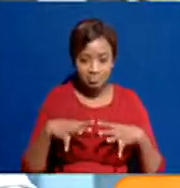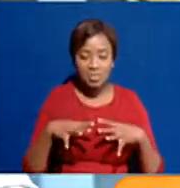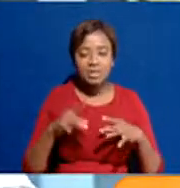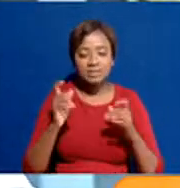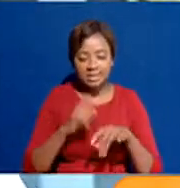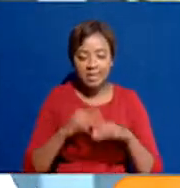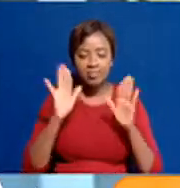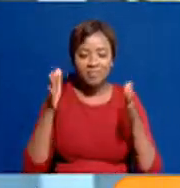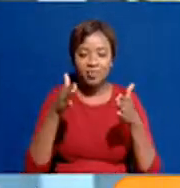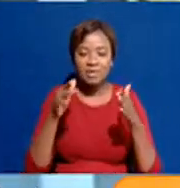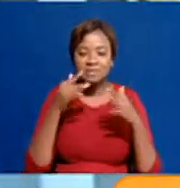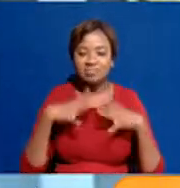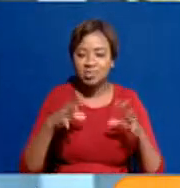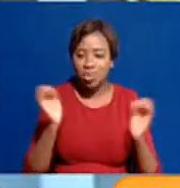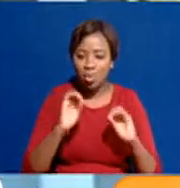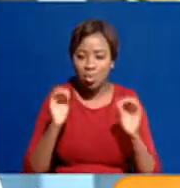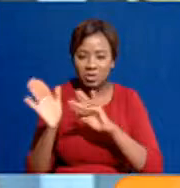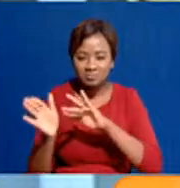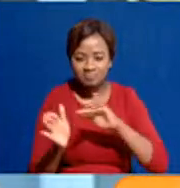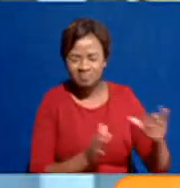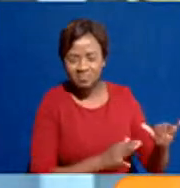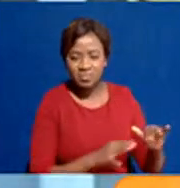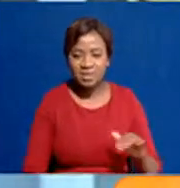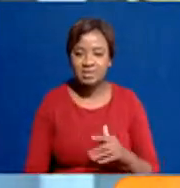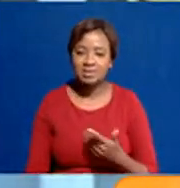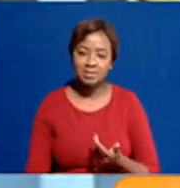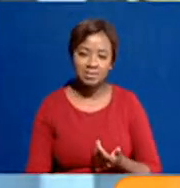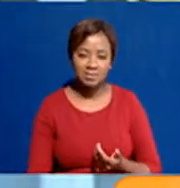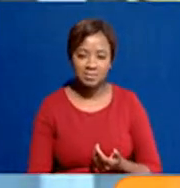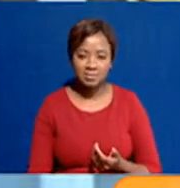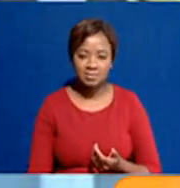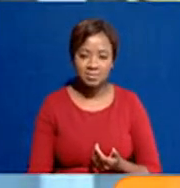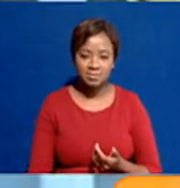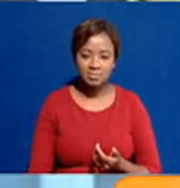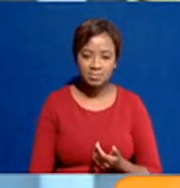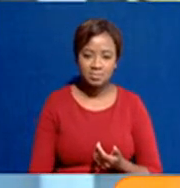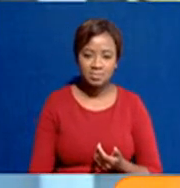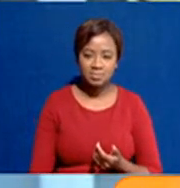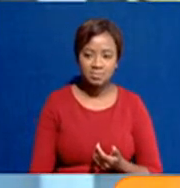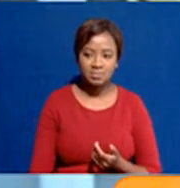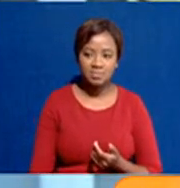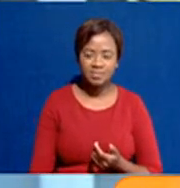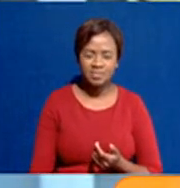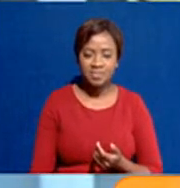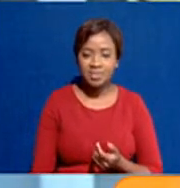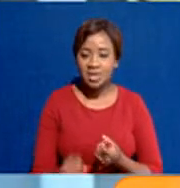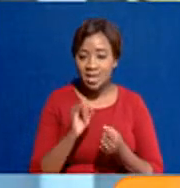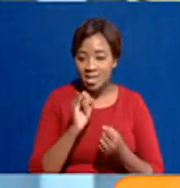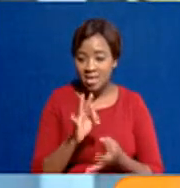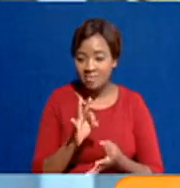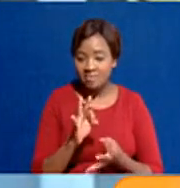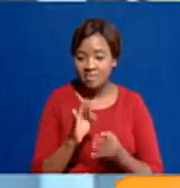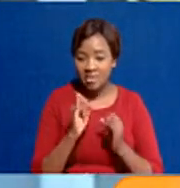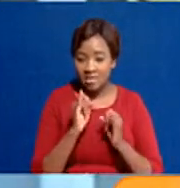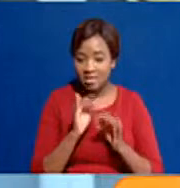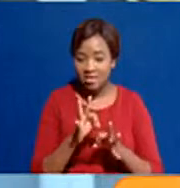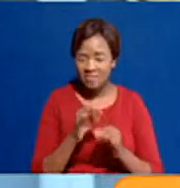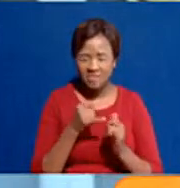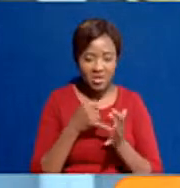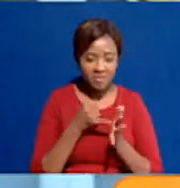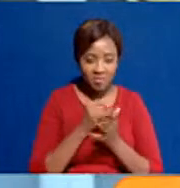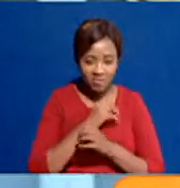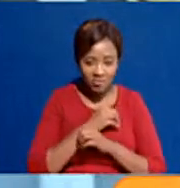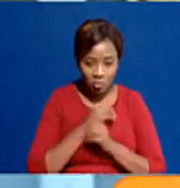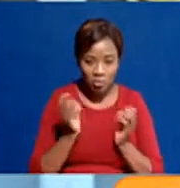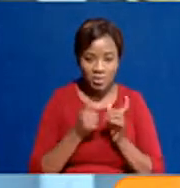those individuals and the whole of those processes that we're talking about become insignificant. Mm. Now, that's a big problem. And